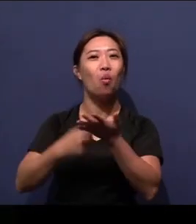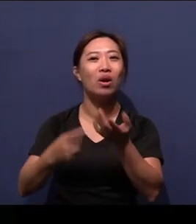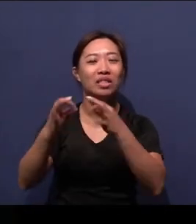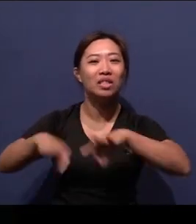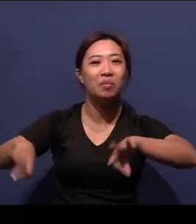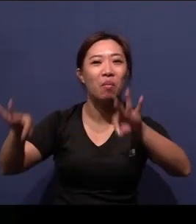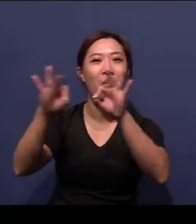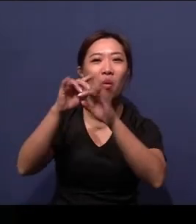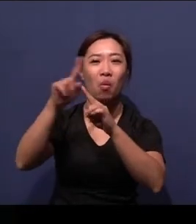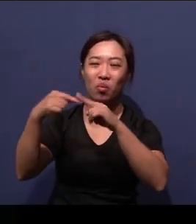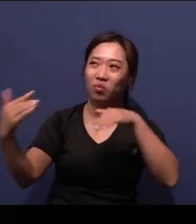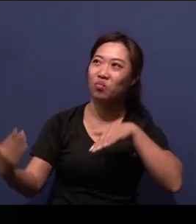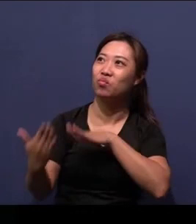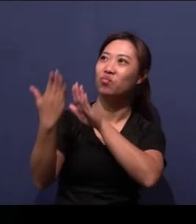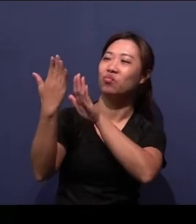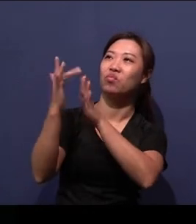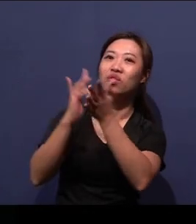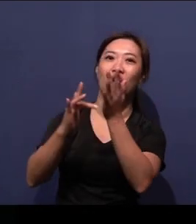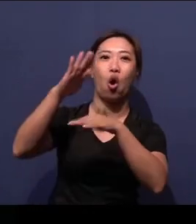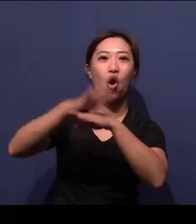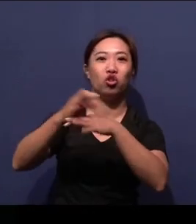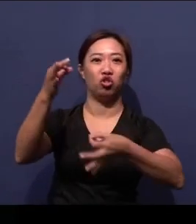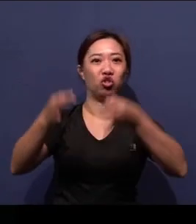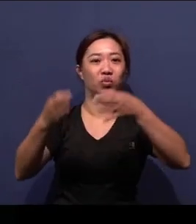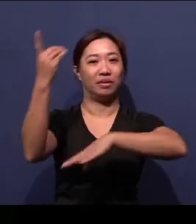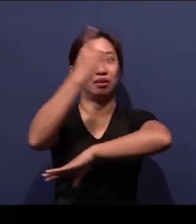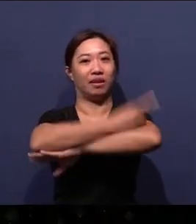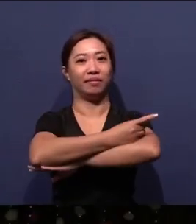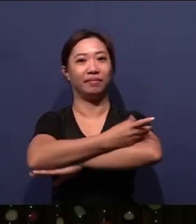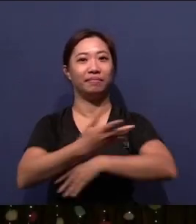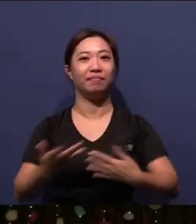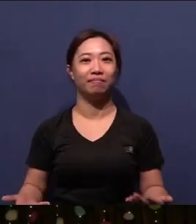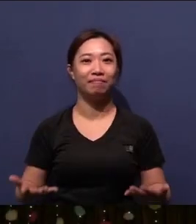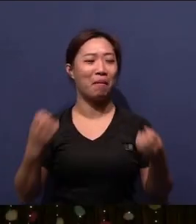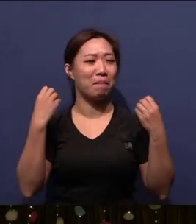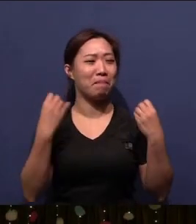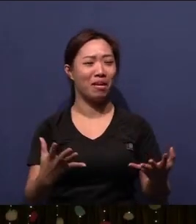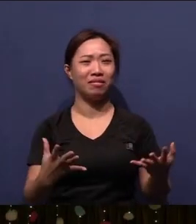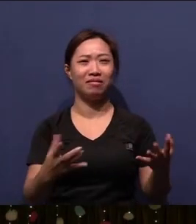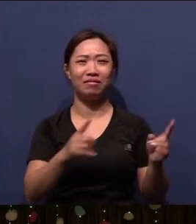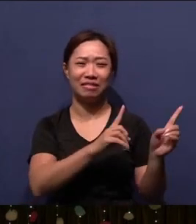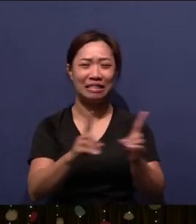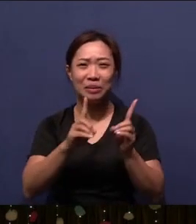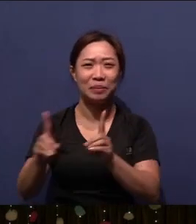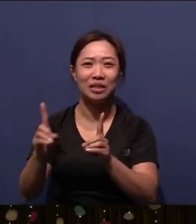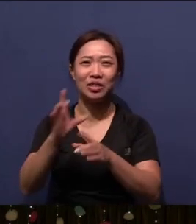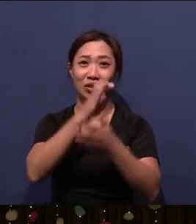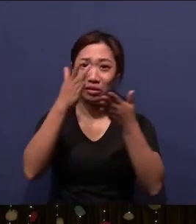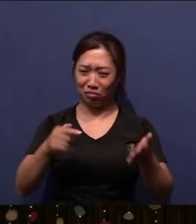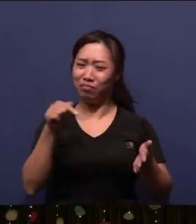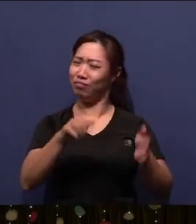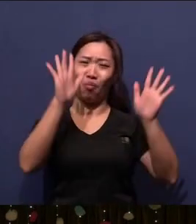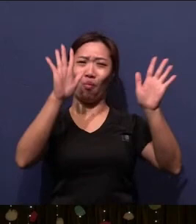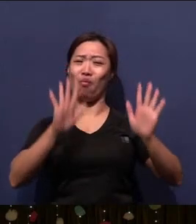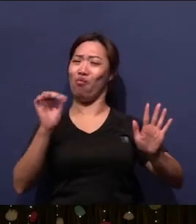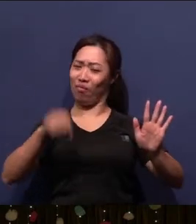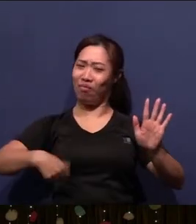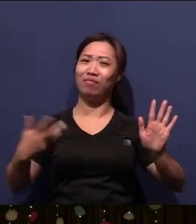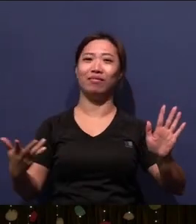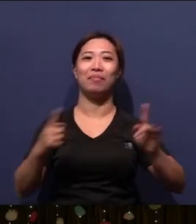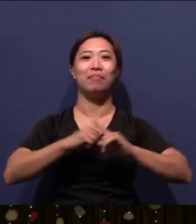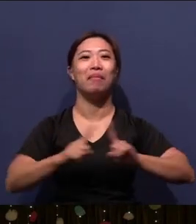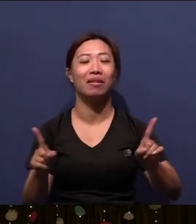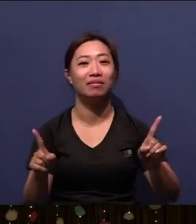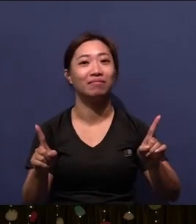as we stand before Jesus on Judgment Day? There are many disciplines as Christians, and they are great, of course.